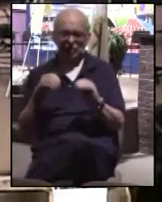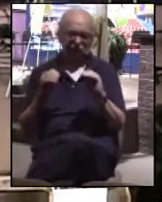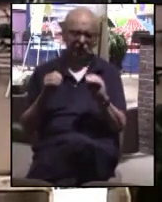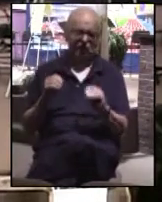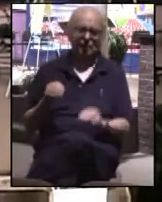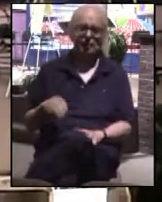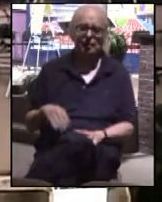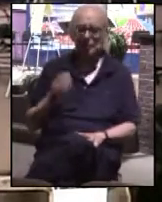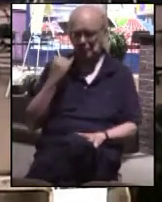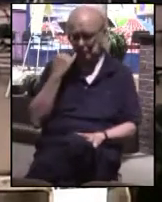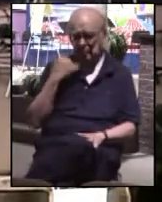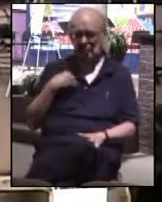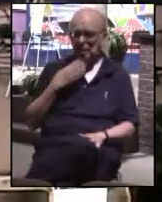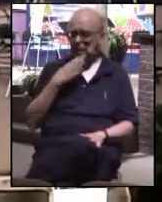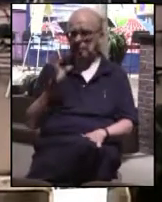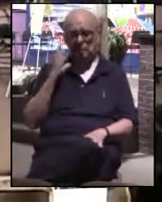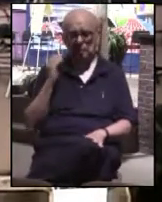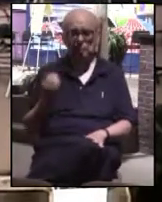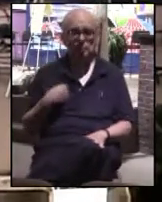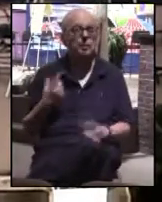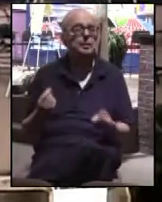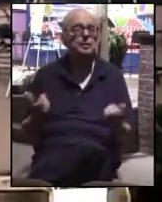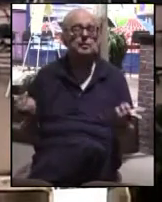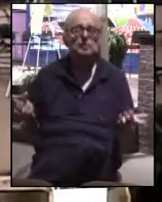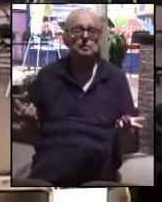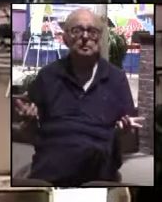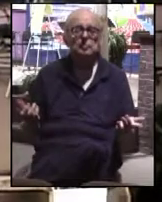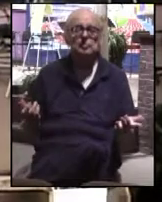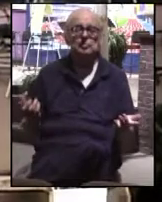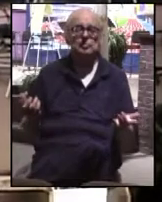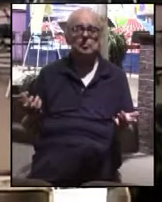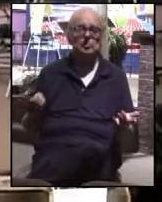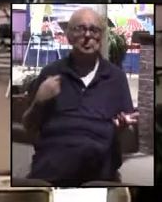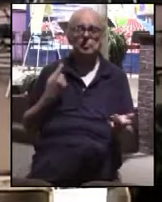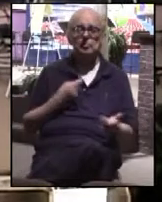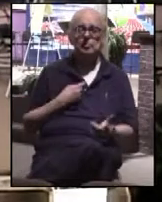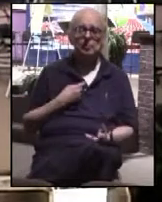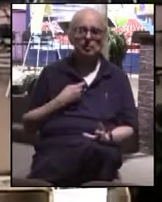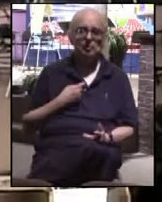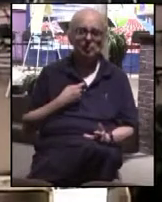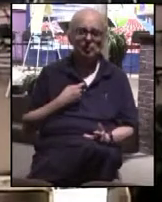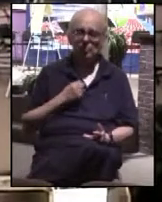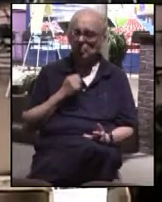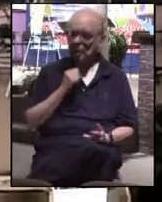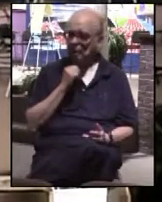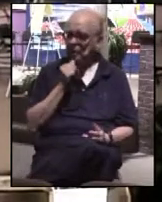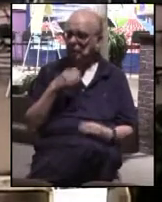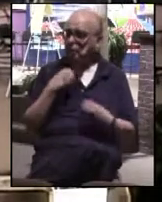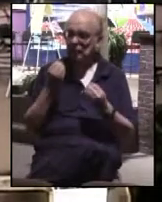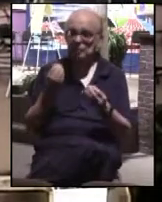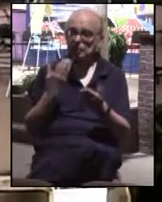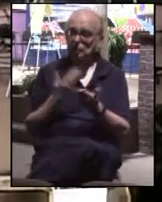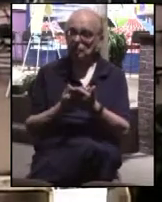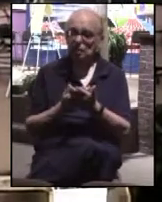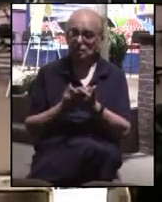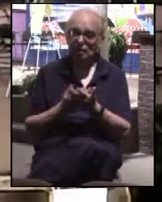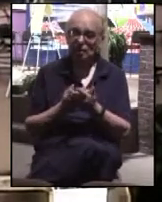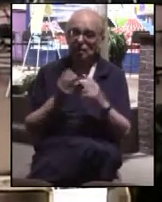and if we have a bad experience what do we do we we don't really give them a good review do we